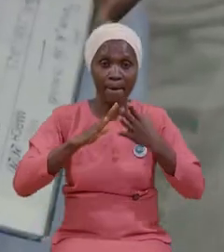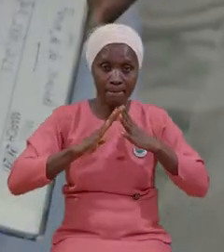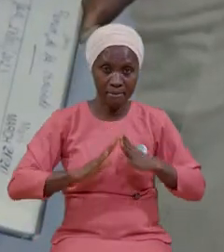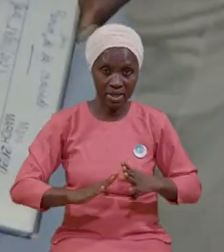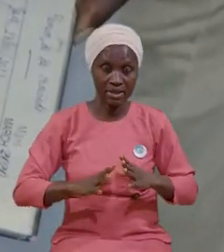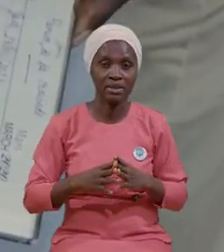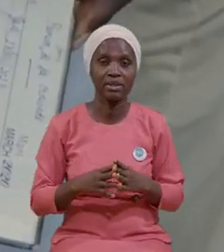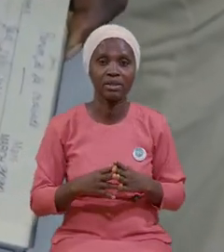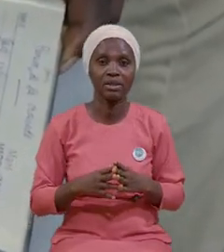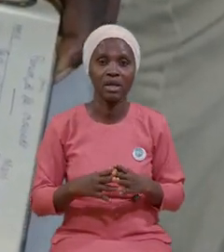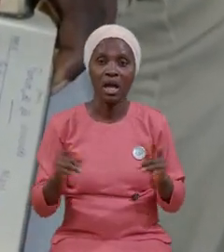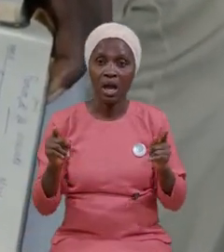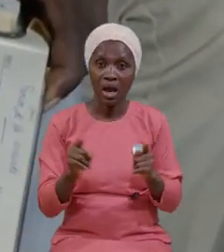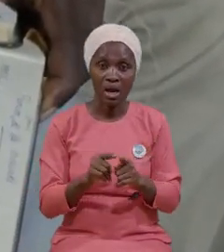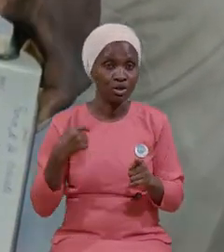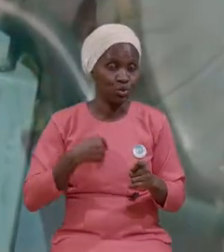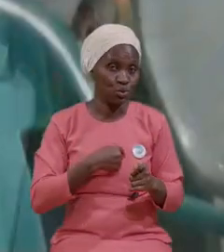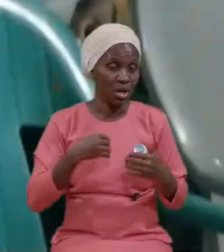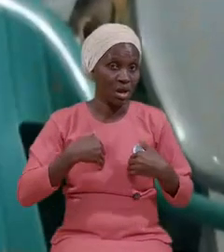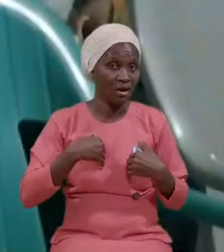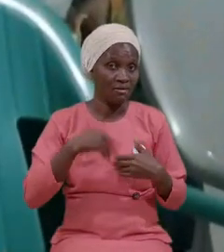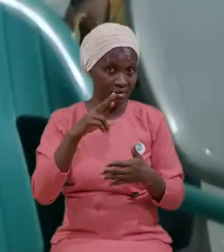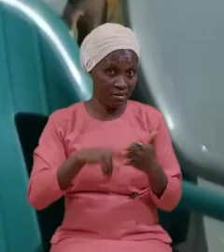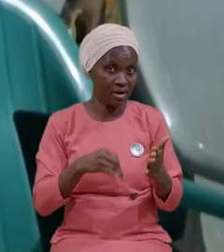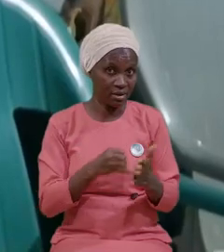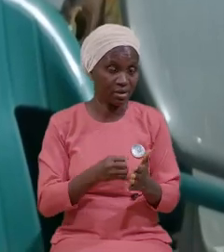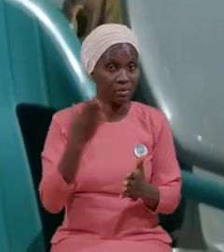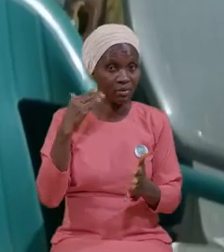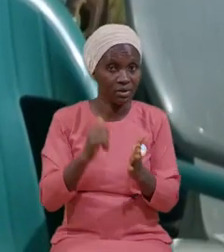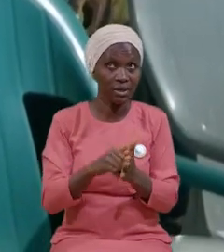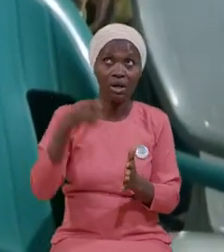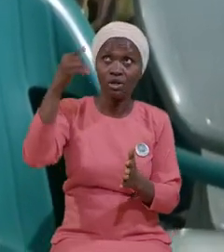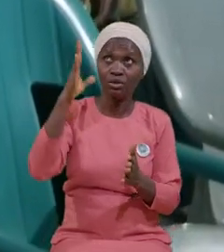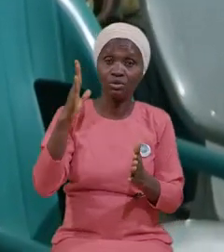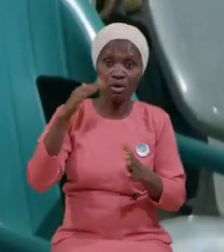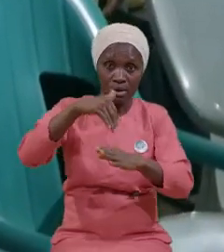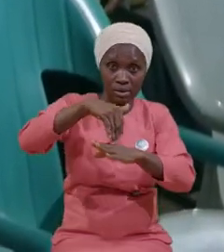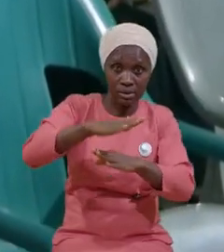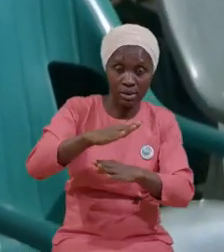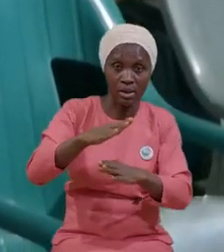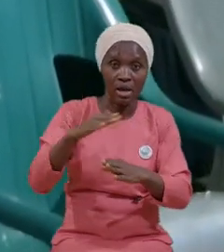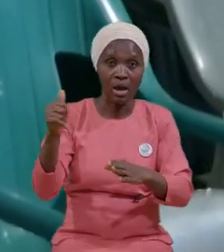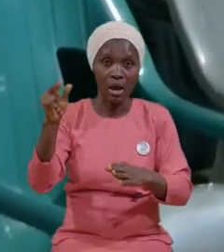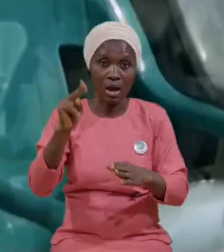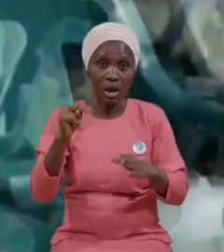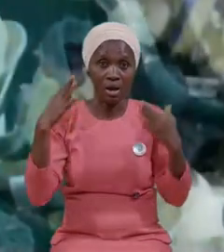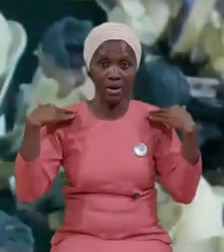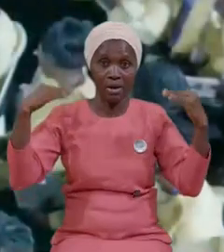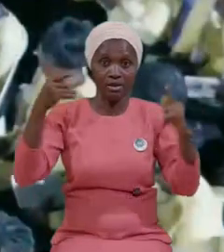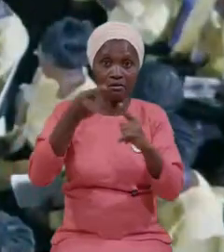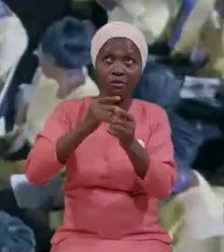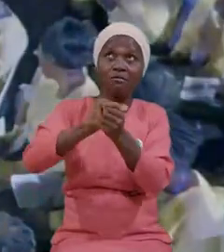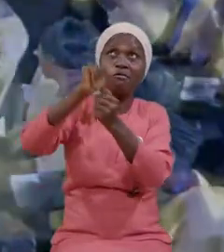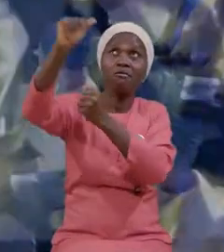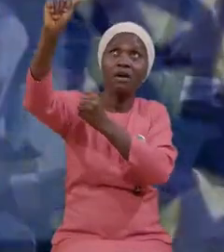As we read already, God sent an angel from far away